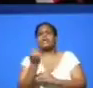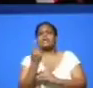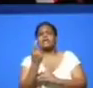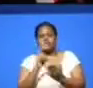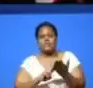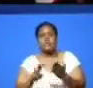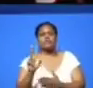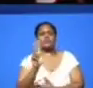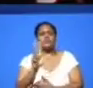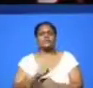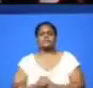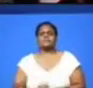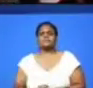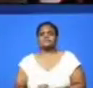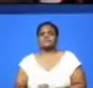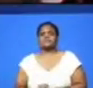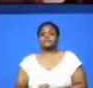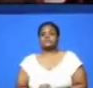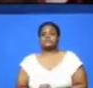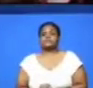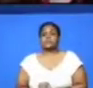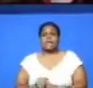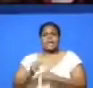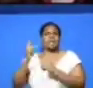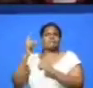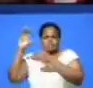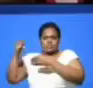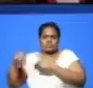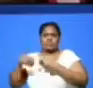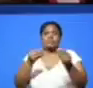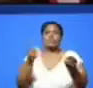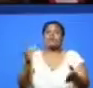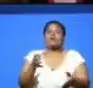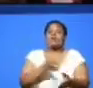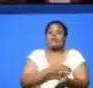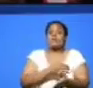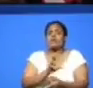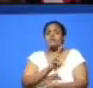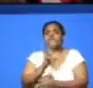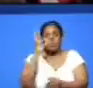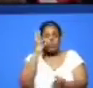verse. And I will give power unto my